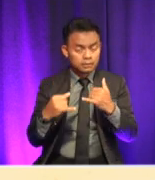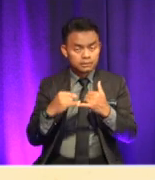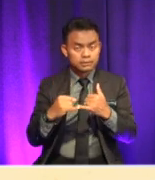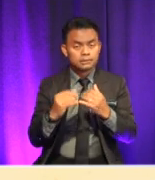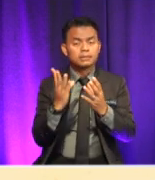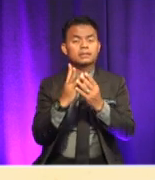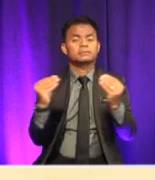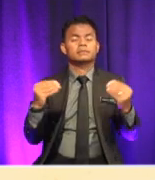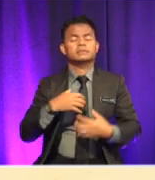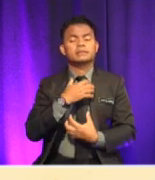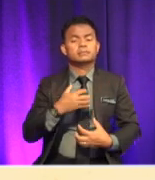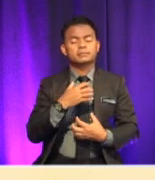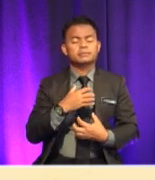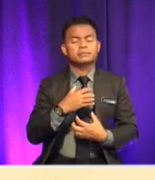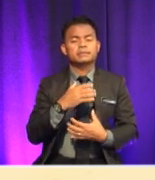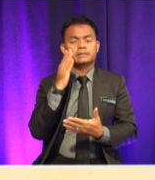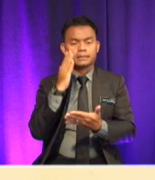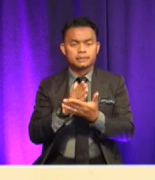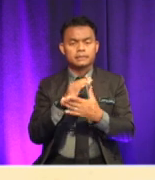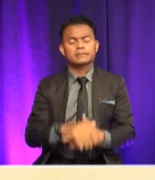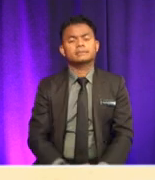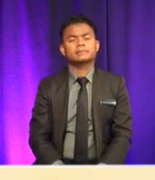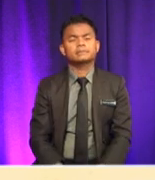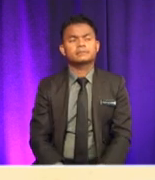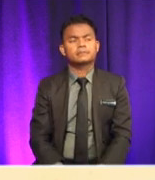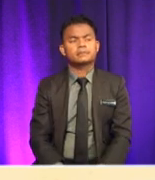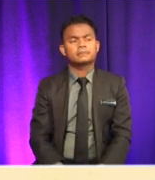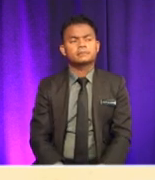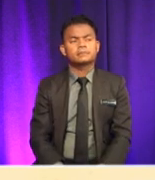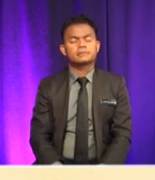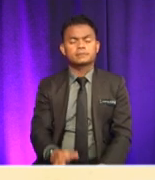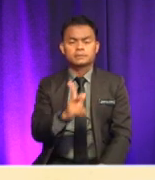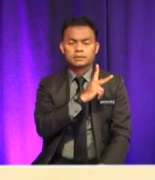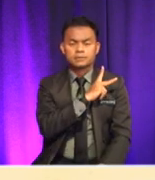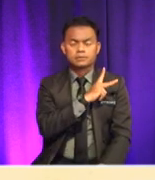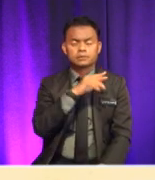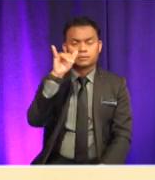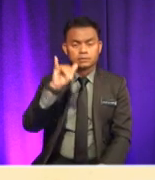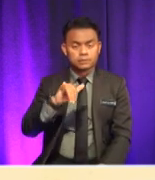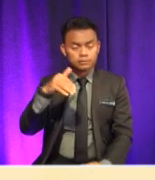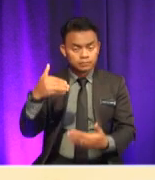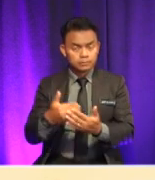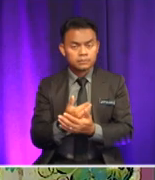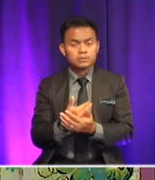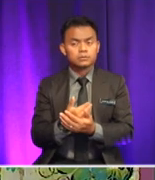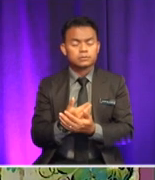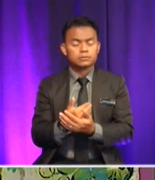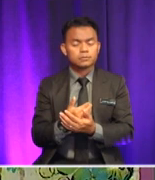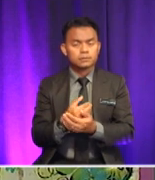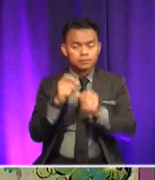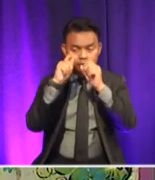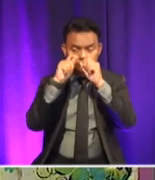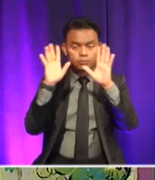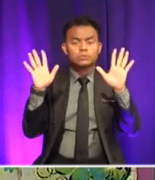ending. Because there's a new chief rooster, so this new chief rooster is open-minded, okay? He's not